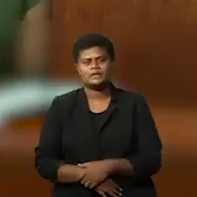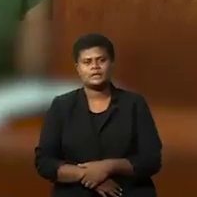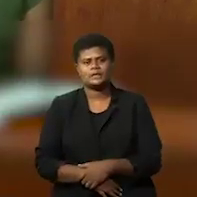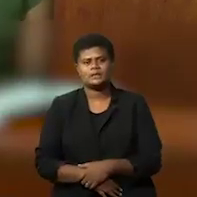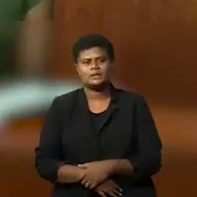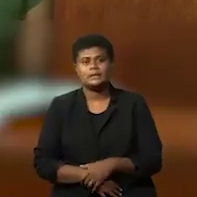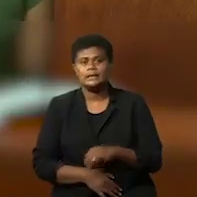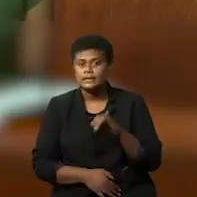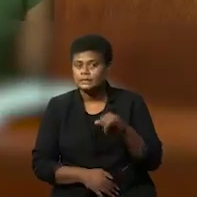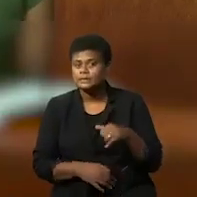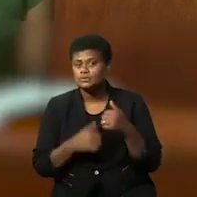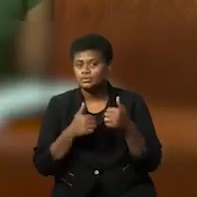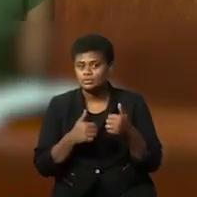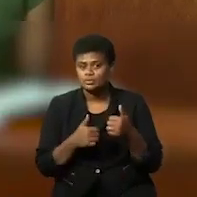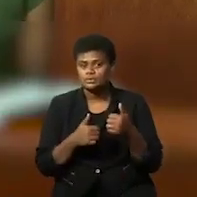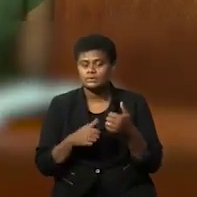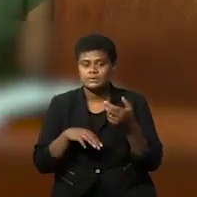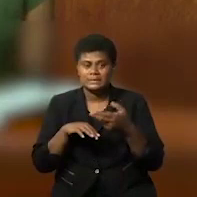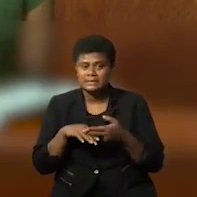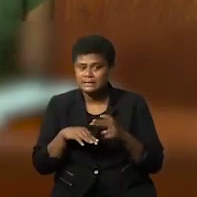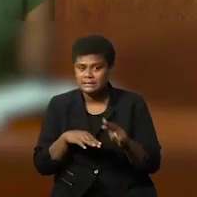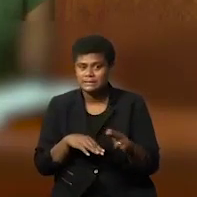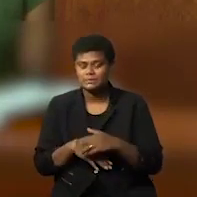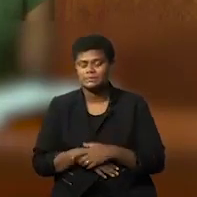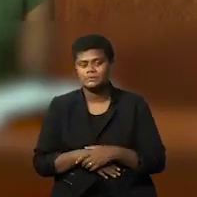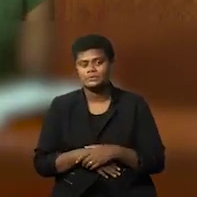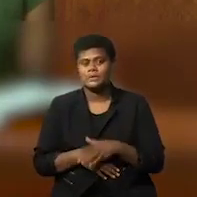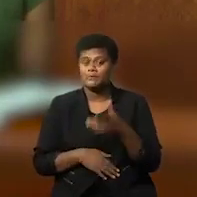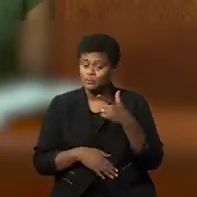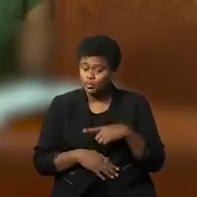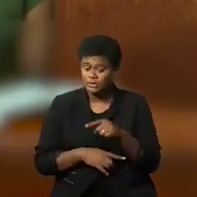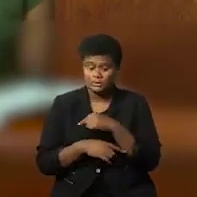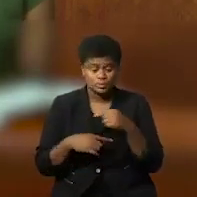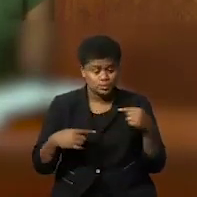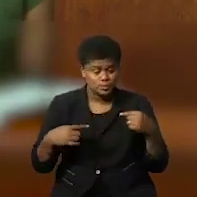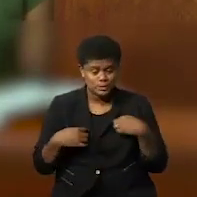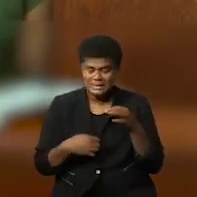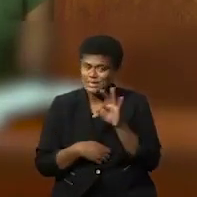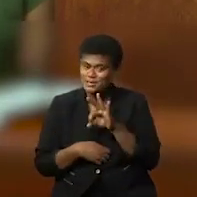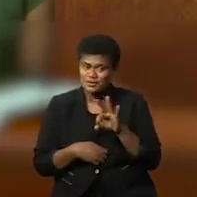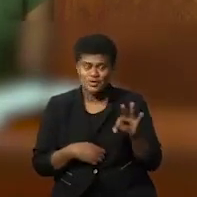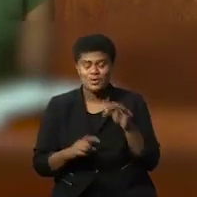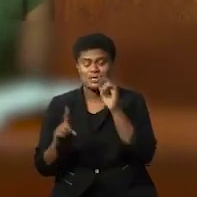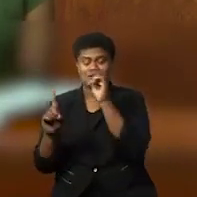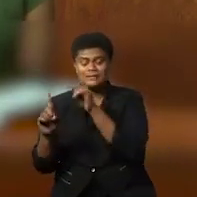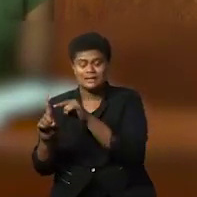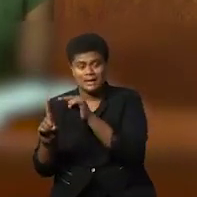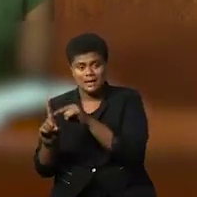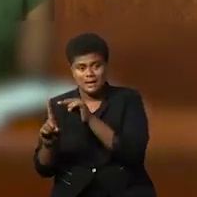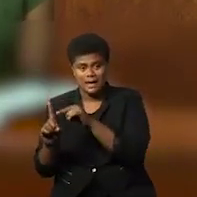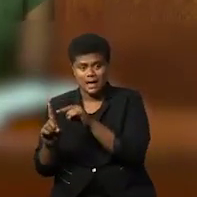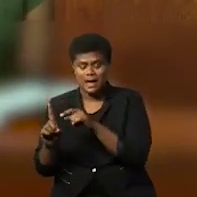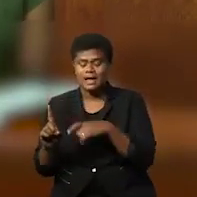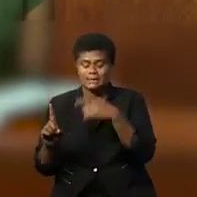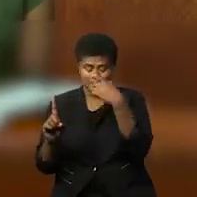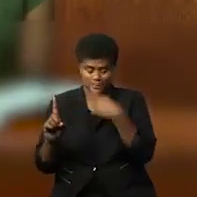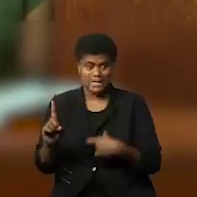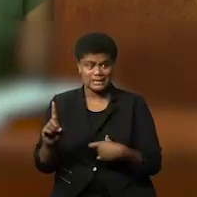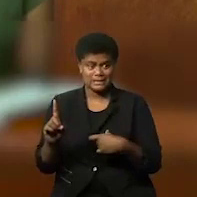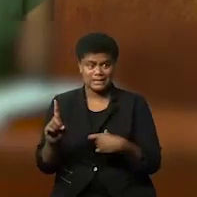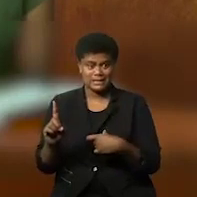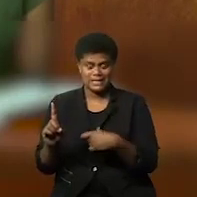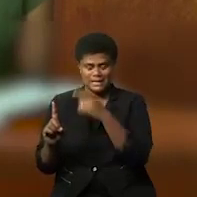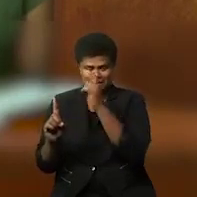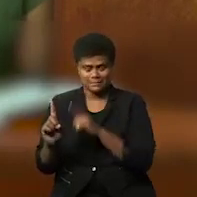news in a sense that we are not there in person. Okay, we are not there to represent